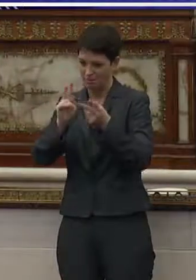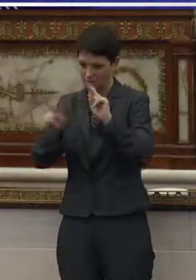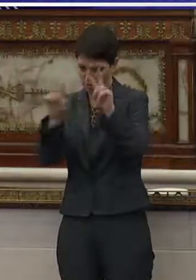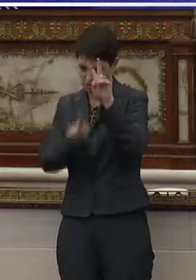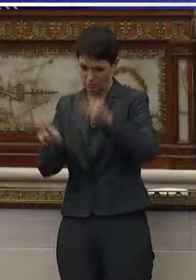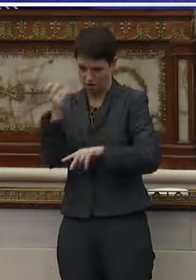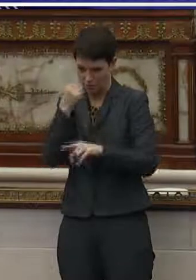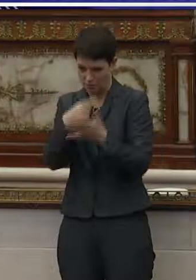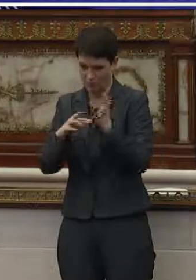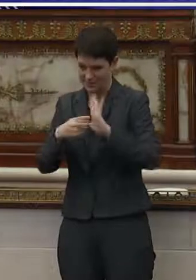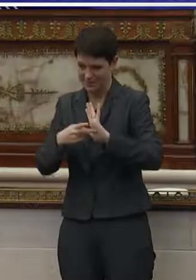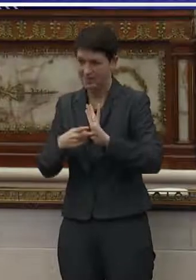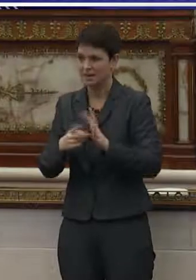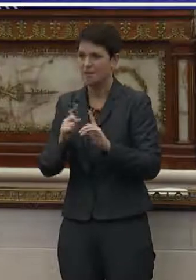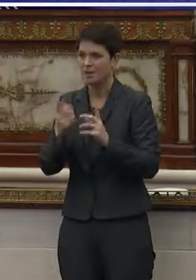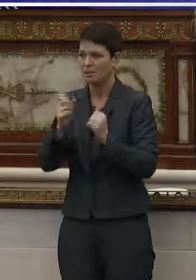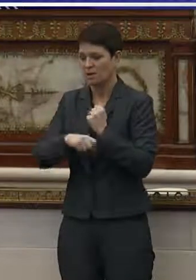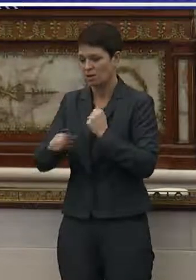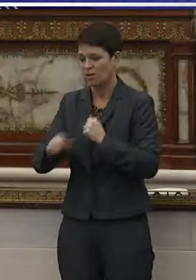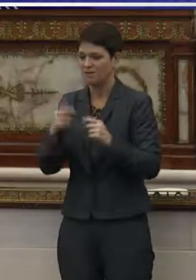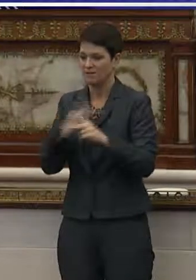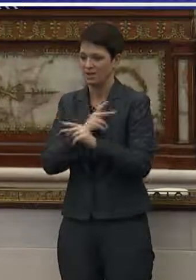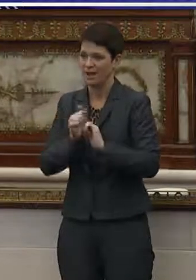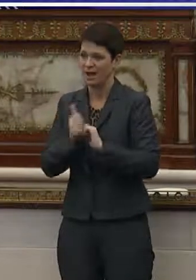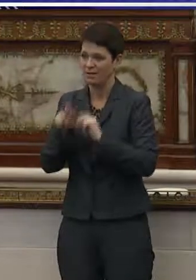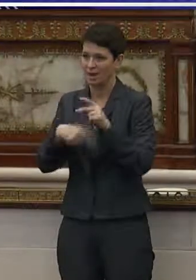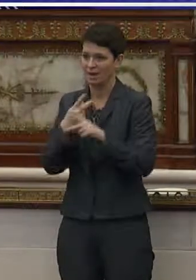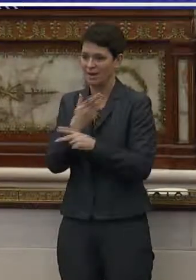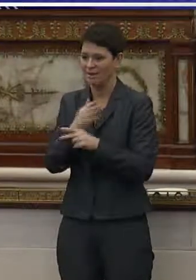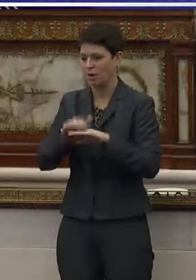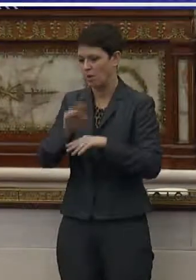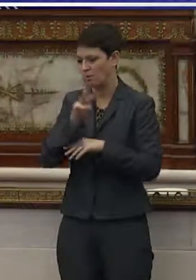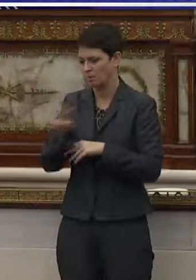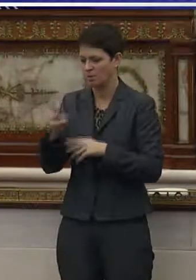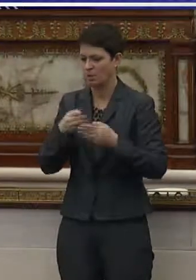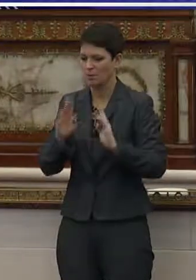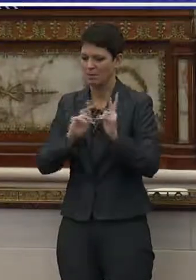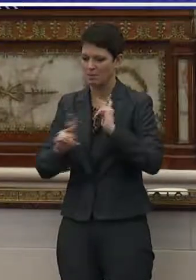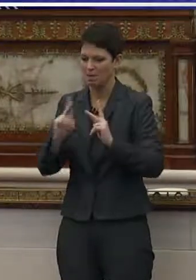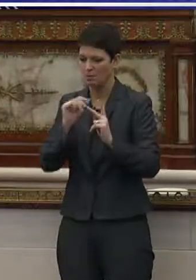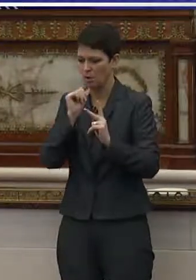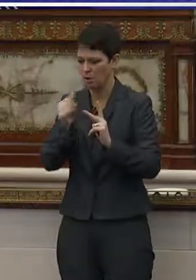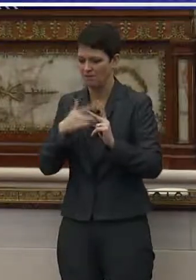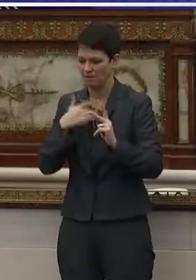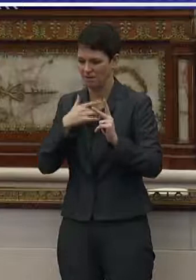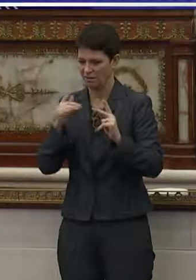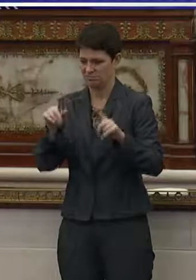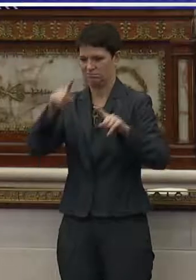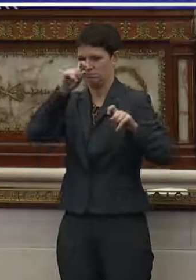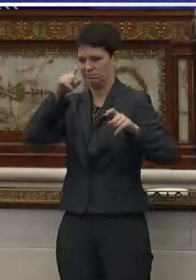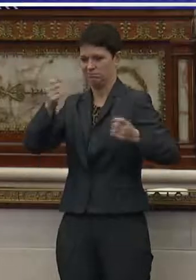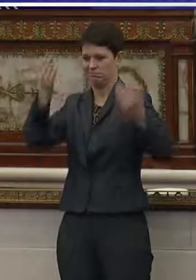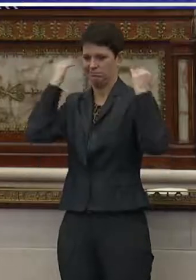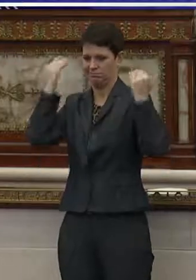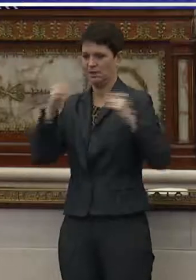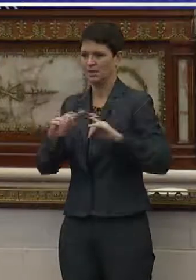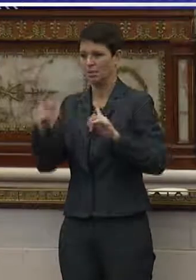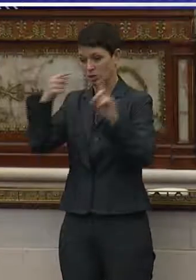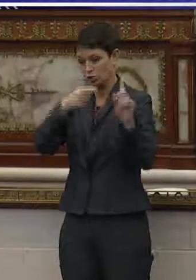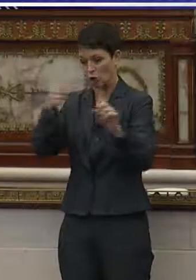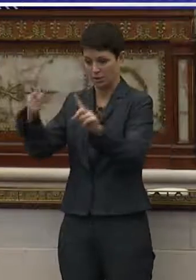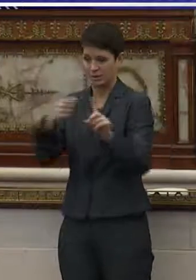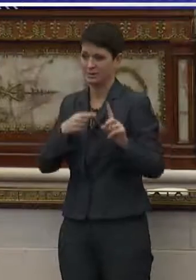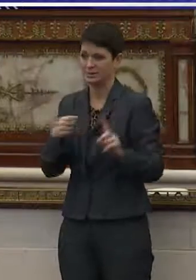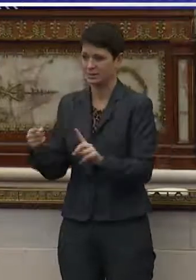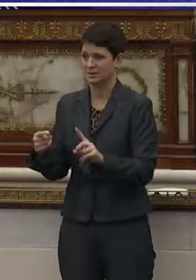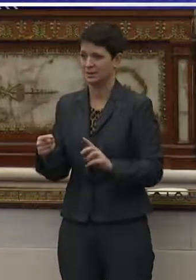So it may take us longer to figure out how to put that kind of thing on the website in a way that people aren't just overwhelmed by it. As far as the targets go,